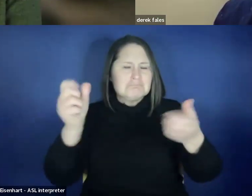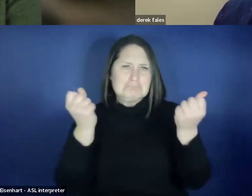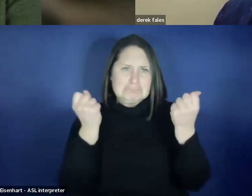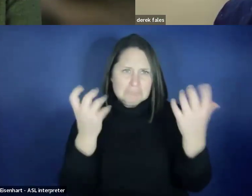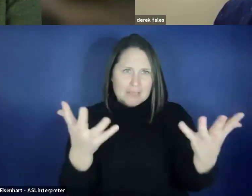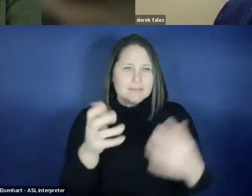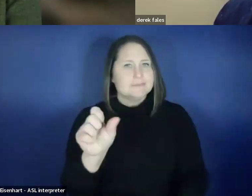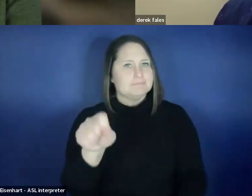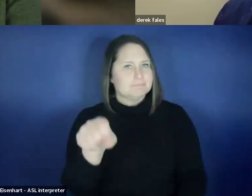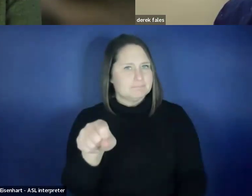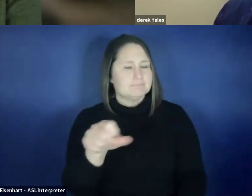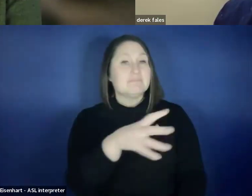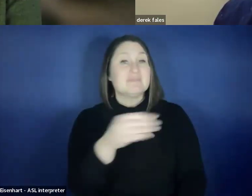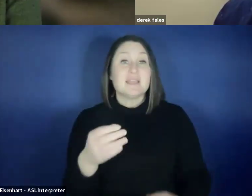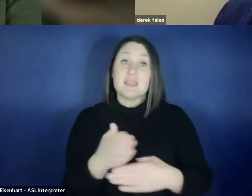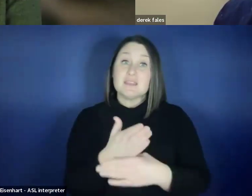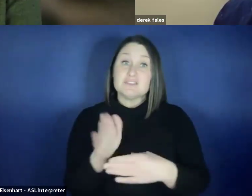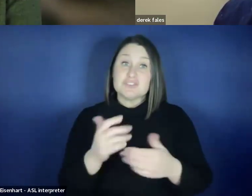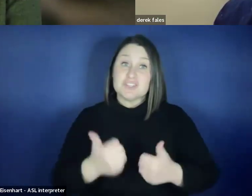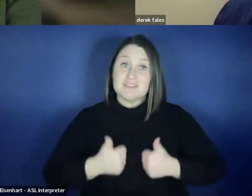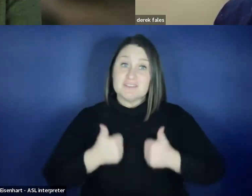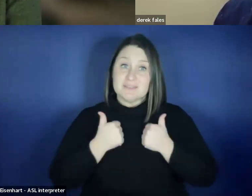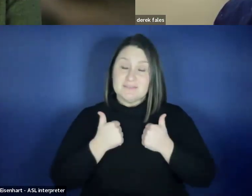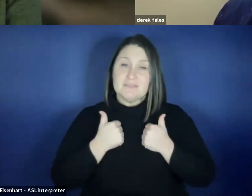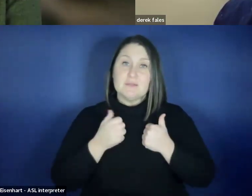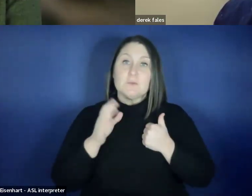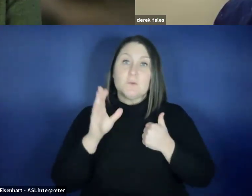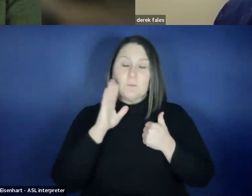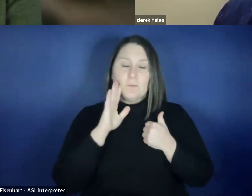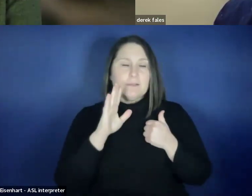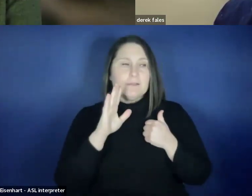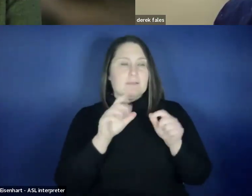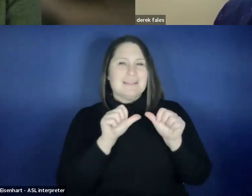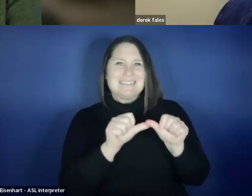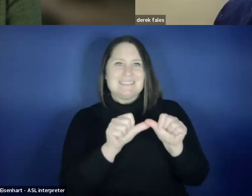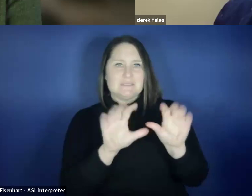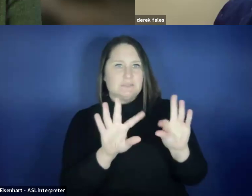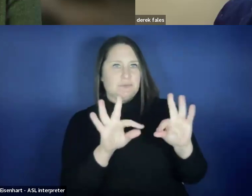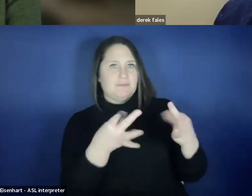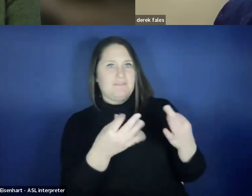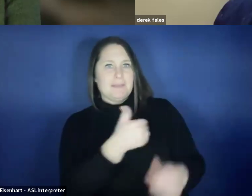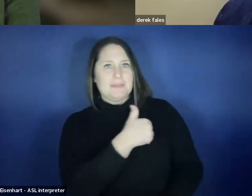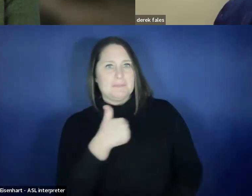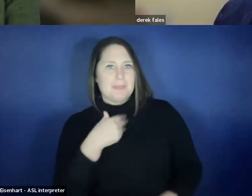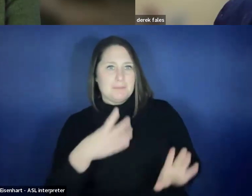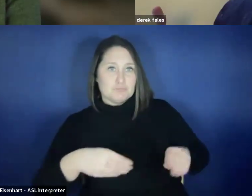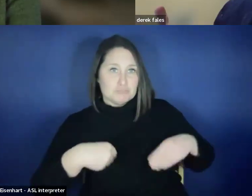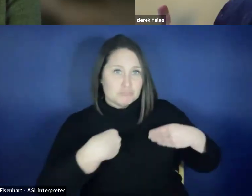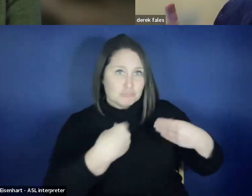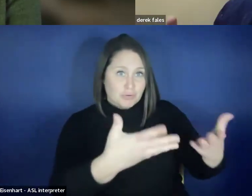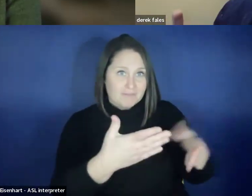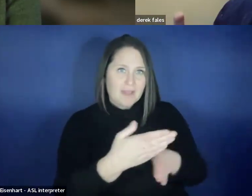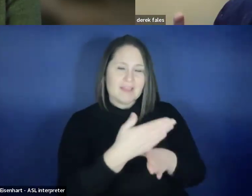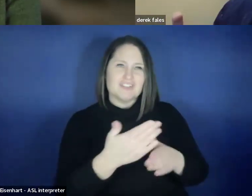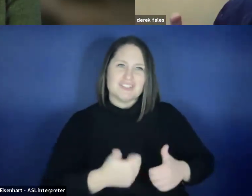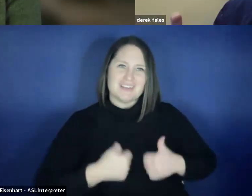and also shared living will continue to be a service that family members can provide. And then